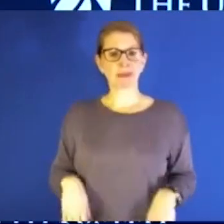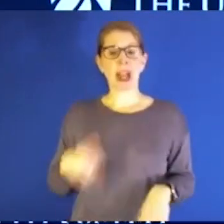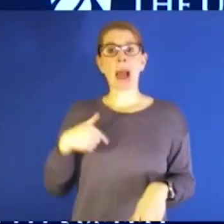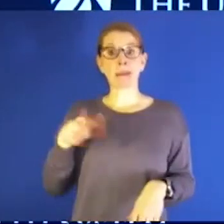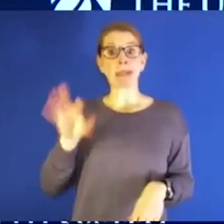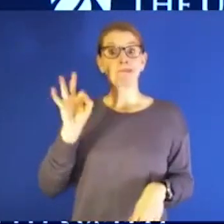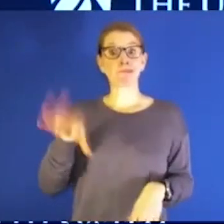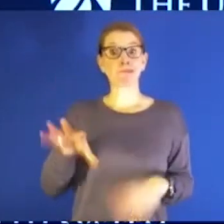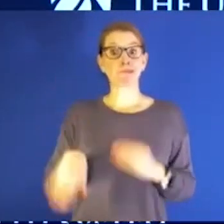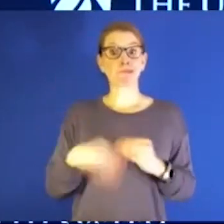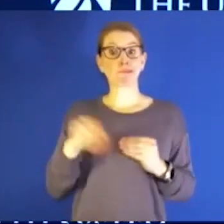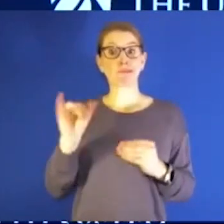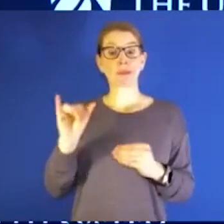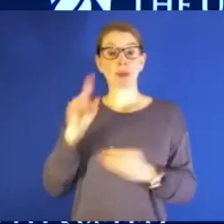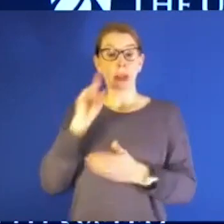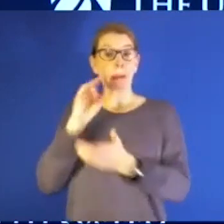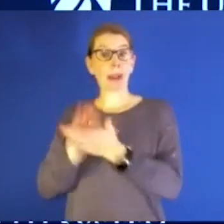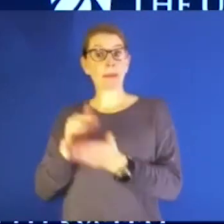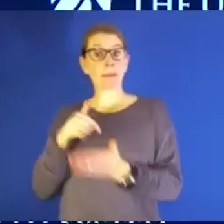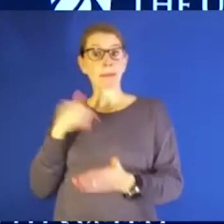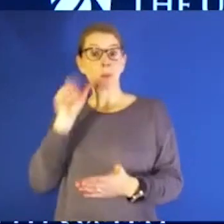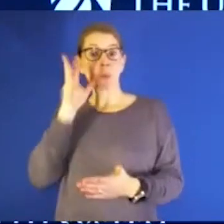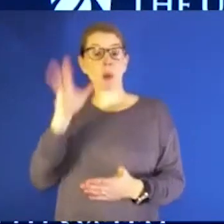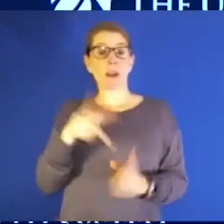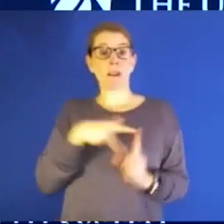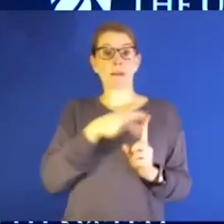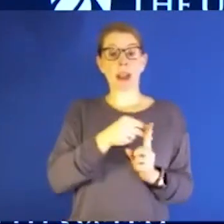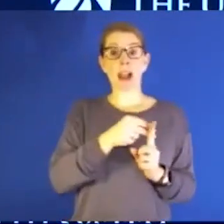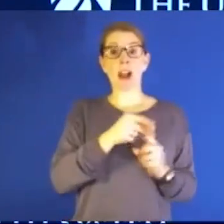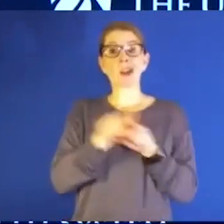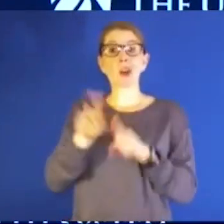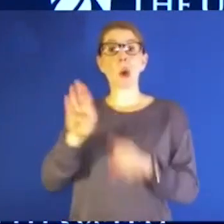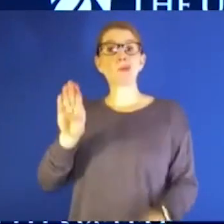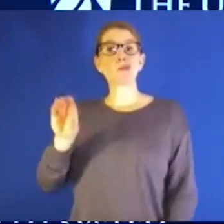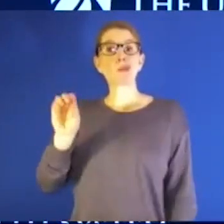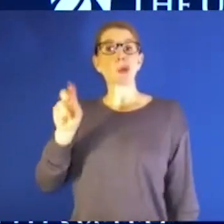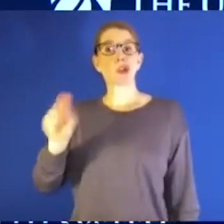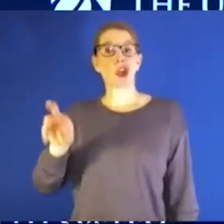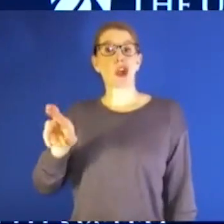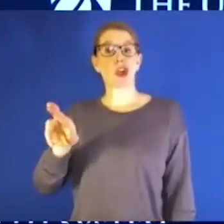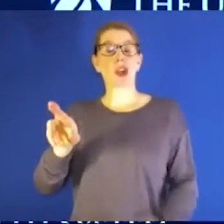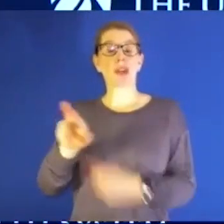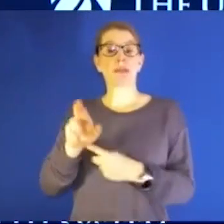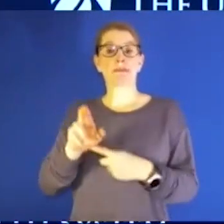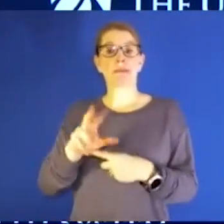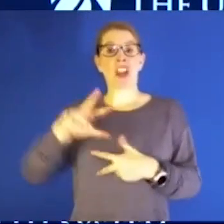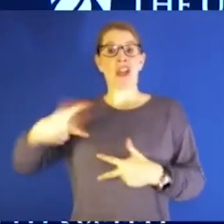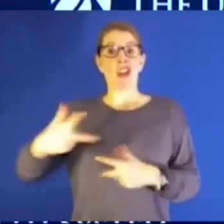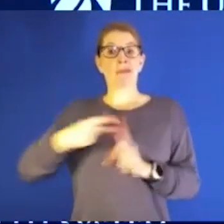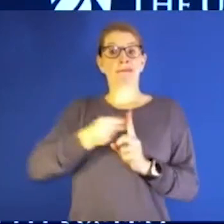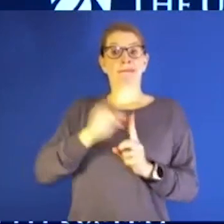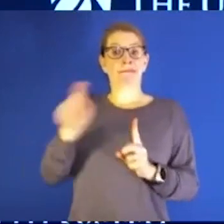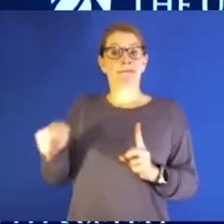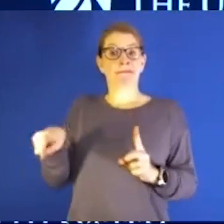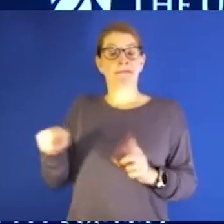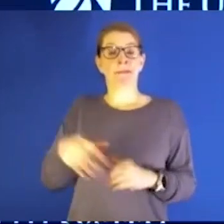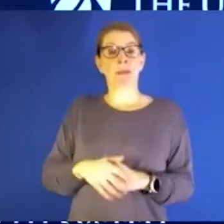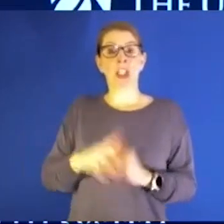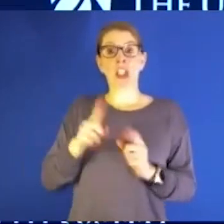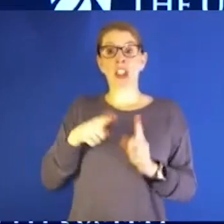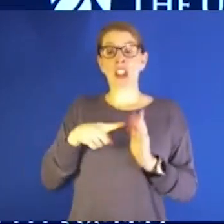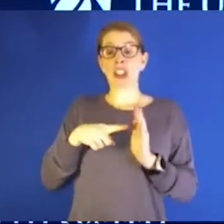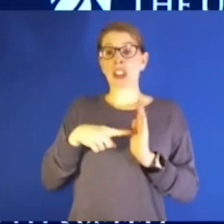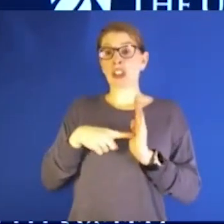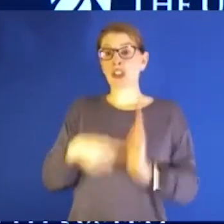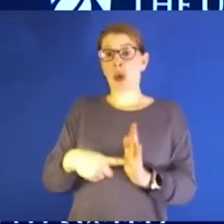too, Hawkeye, it's vaccinated and boosted. You really got to get the booster effect because that clearly shows the impact of it. Yeah. And